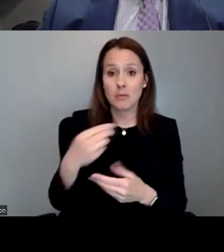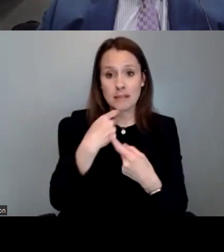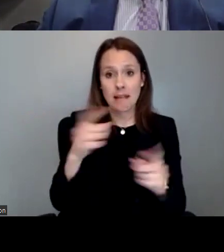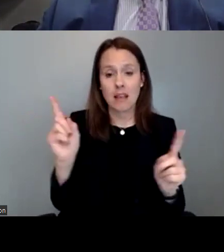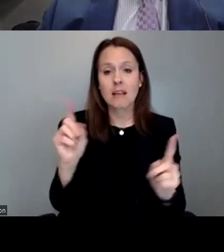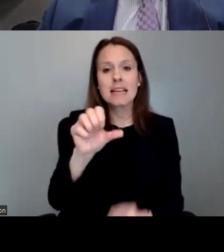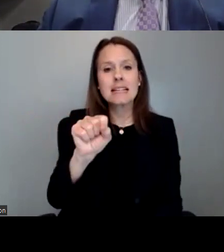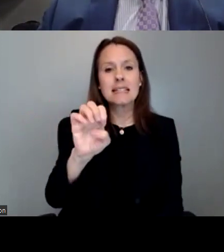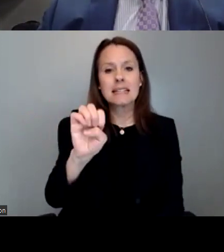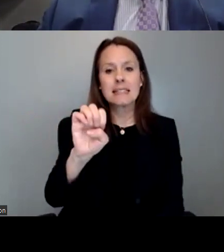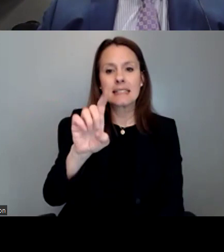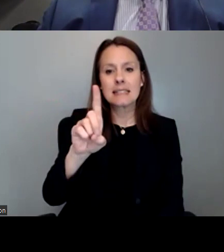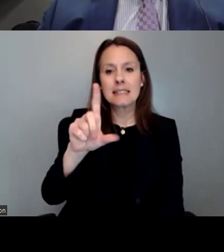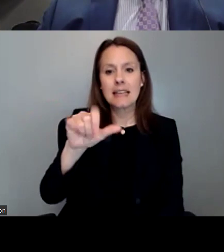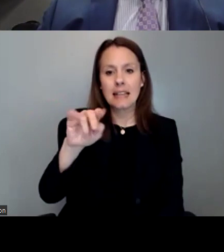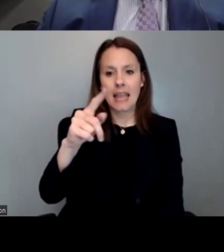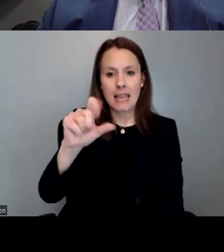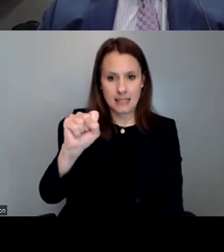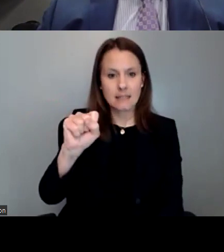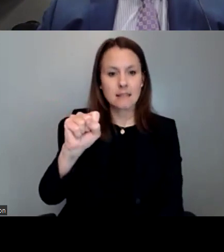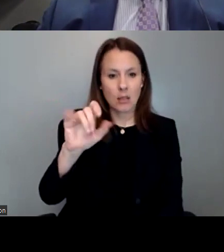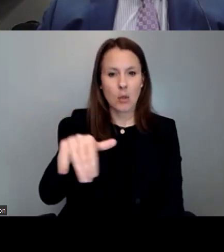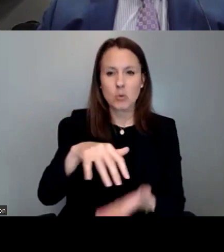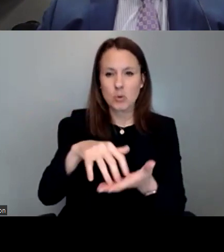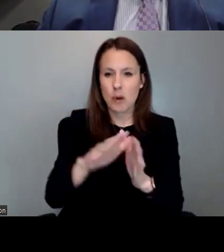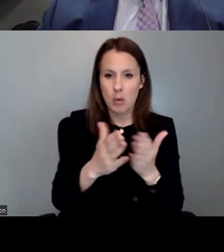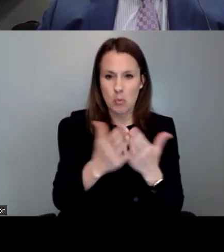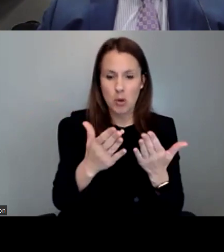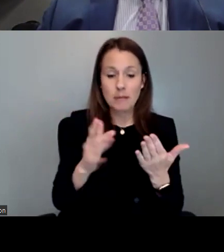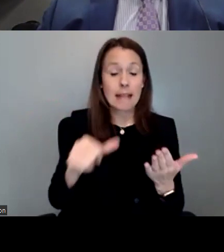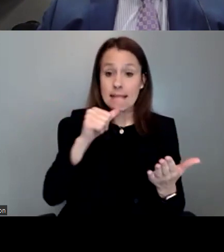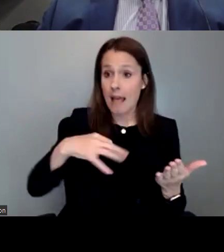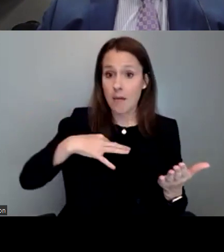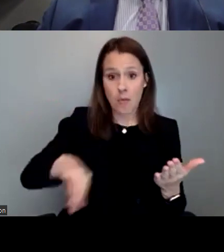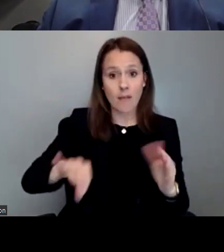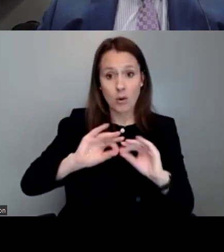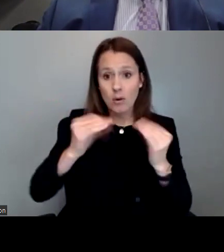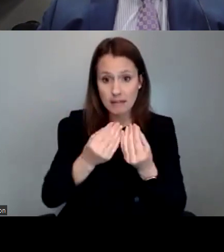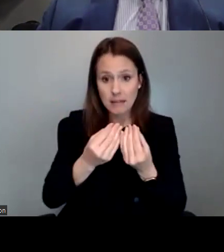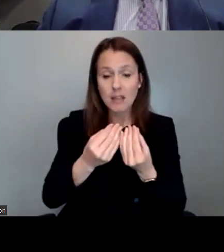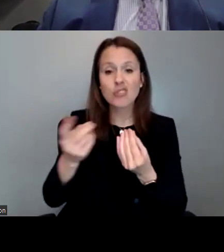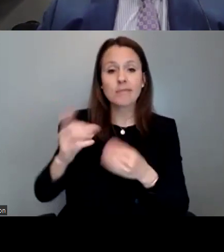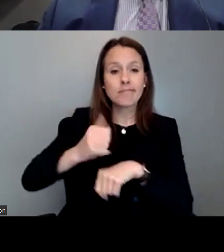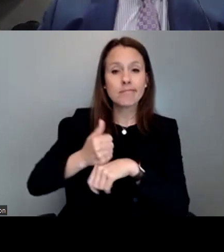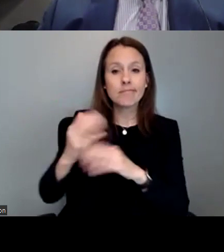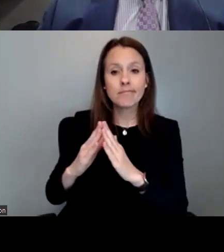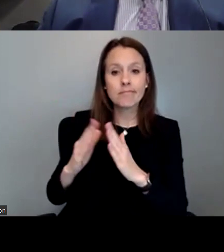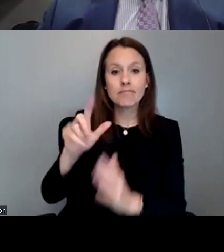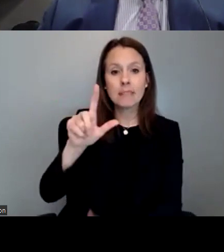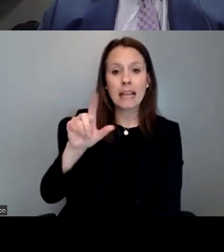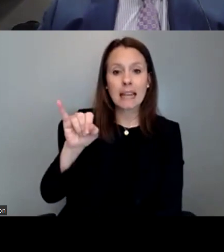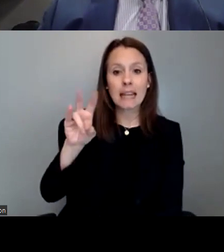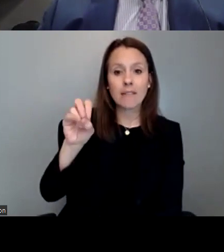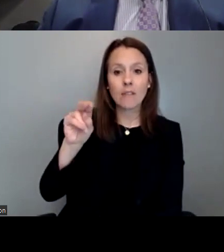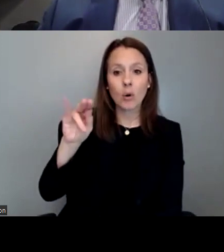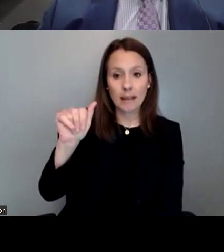Seedlings Braille Books. That's a nonprofit organization. It's located in Livonia. And so they